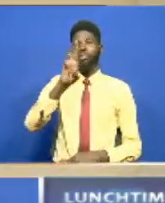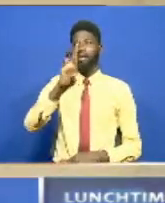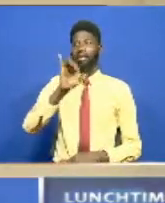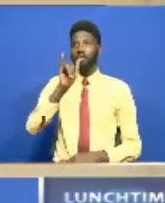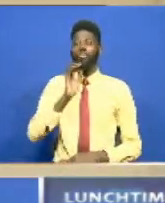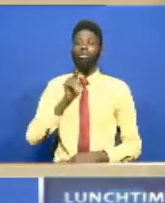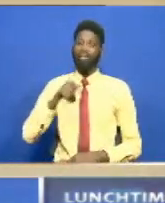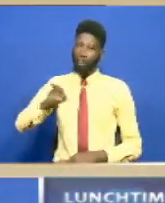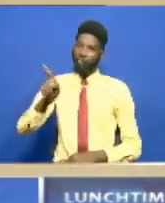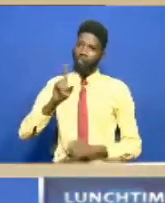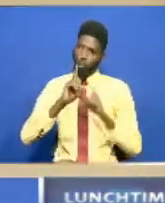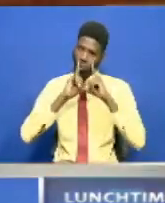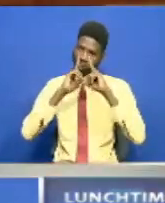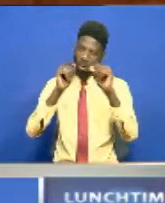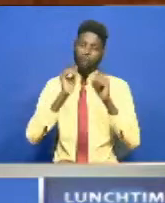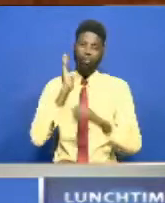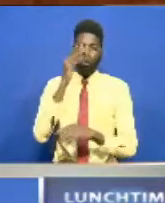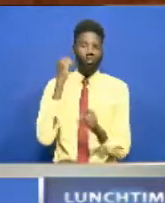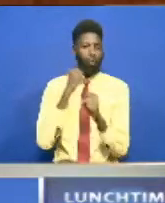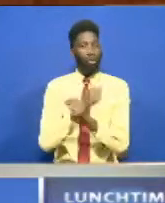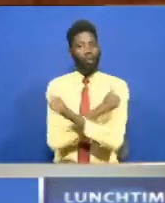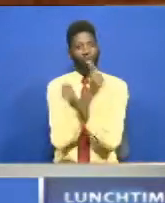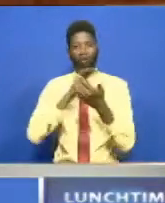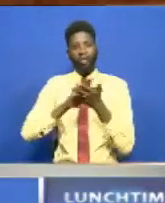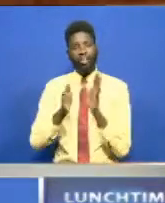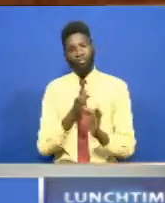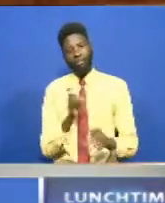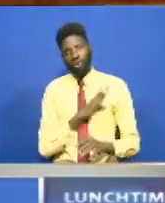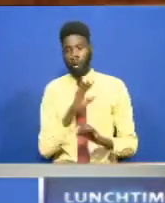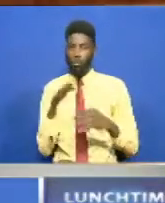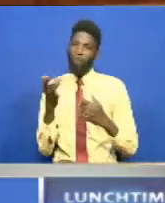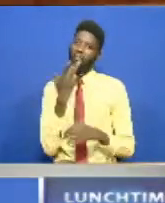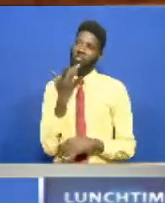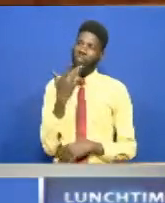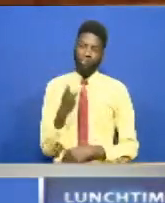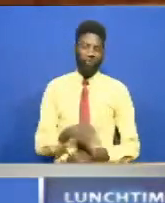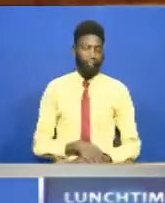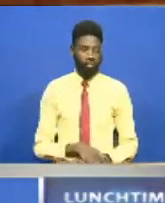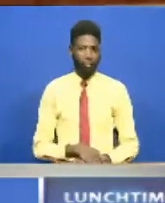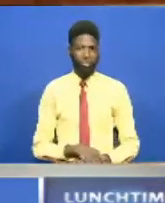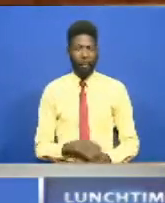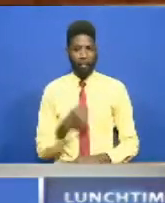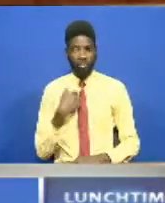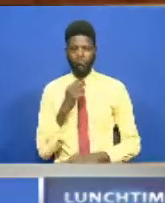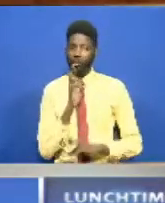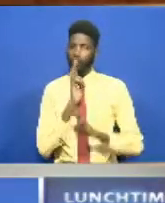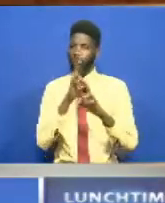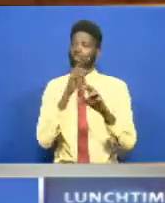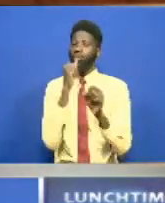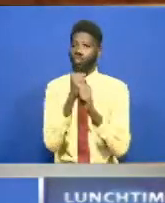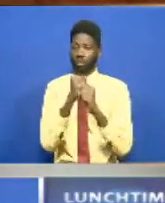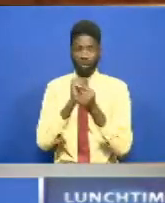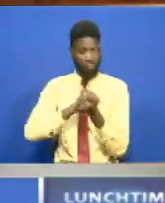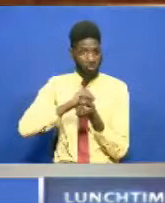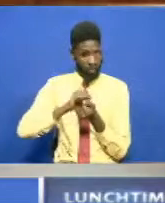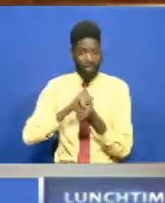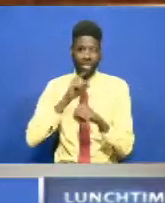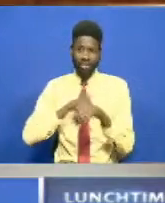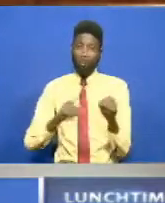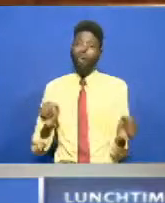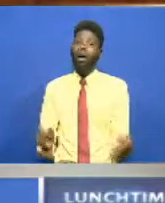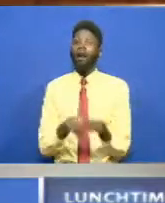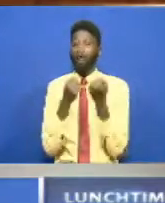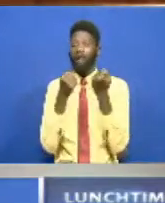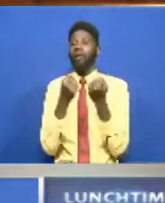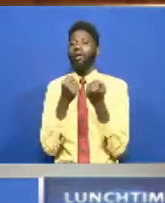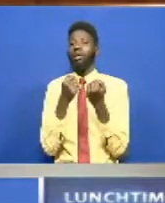society without fear or favor. I actually reported to work on Friday, immediately after I was handed in